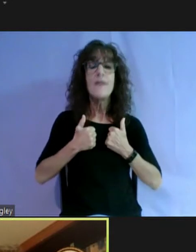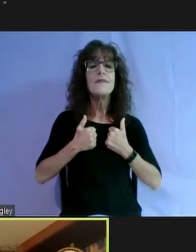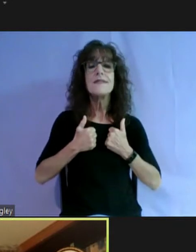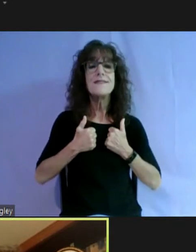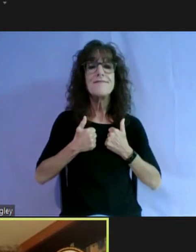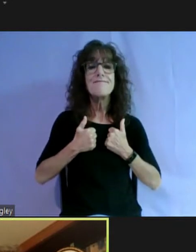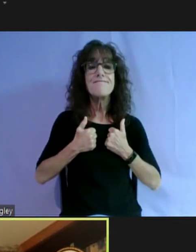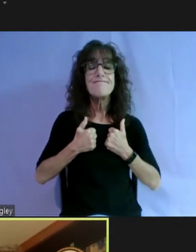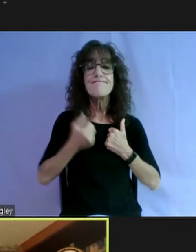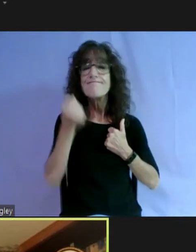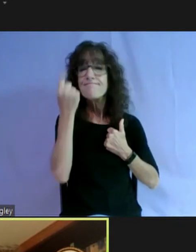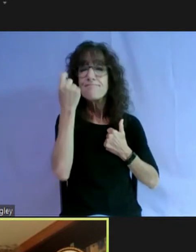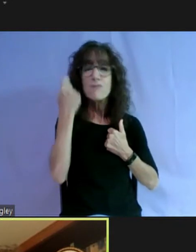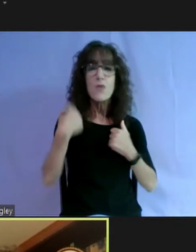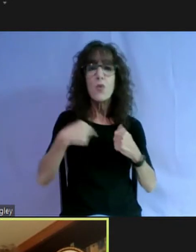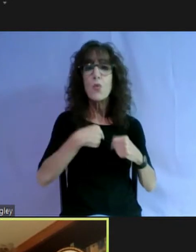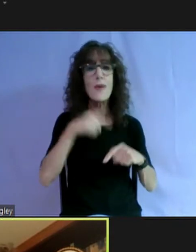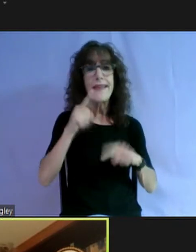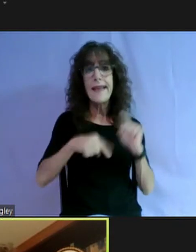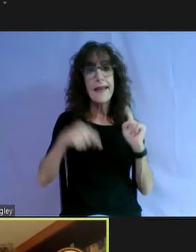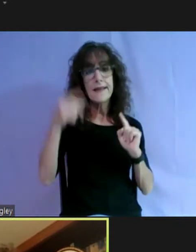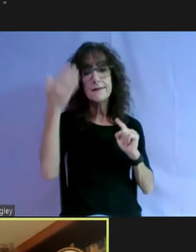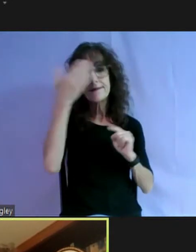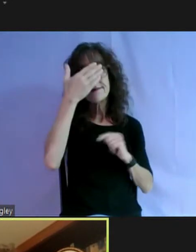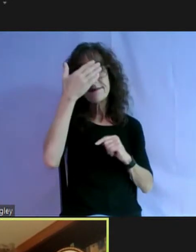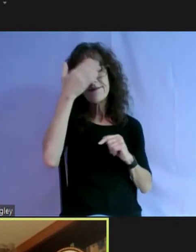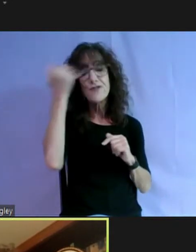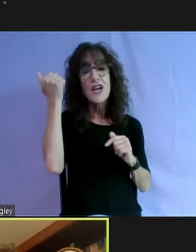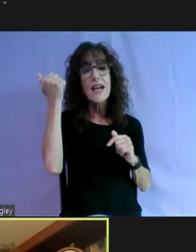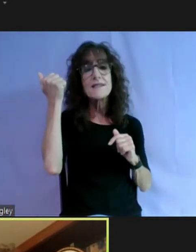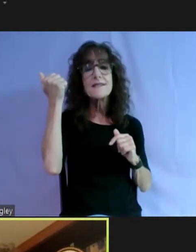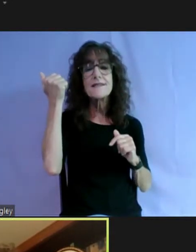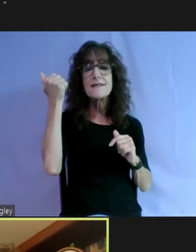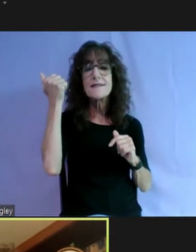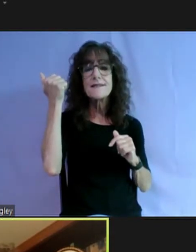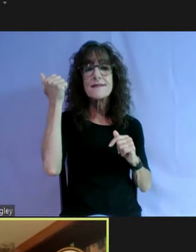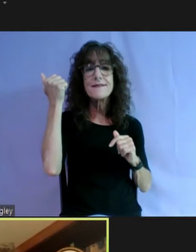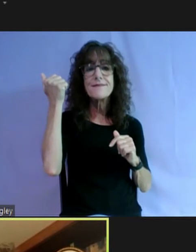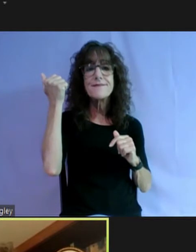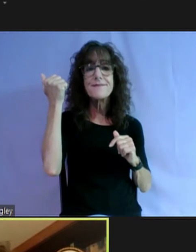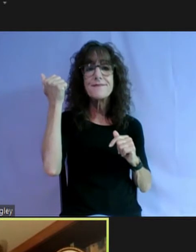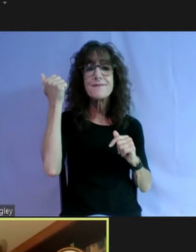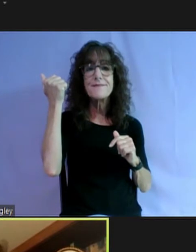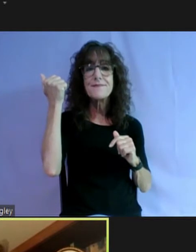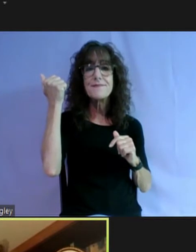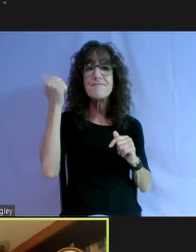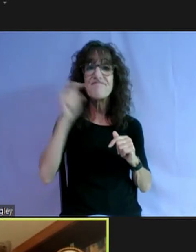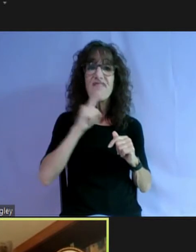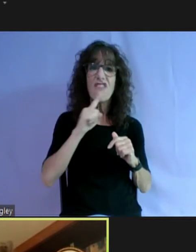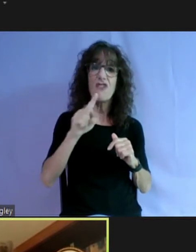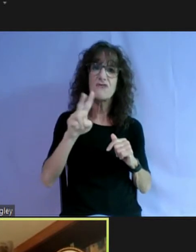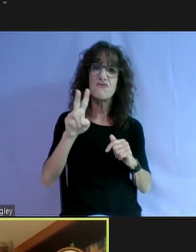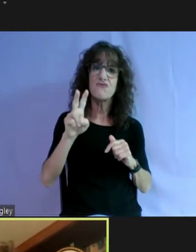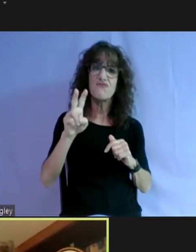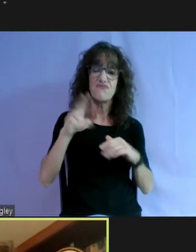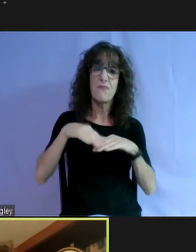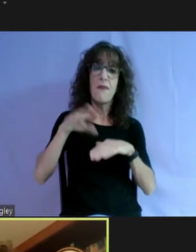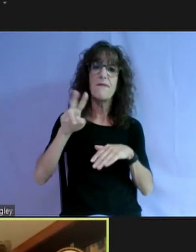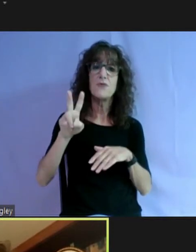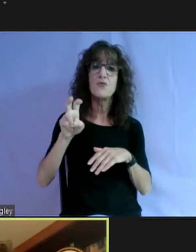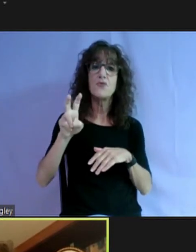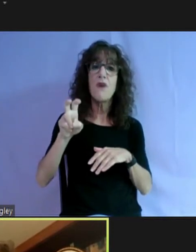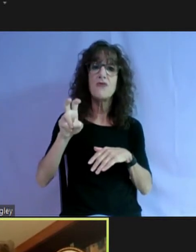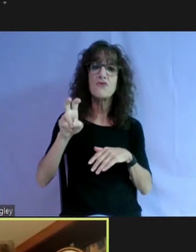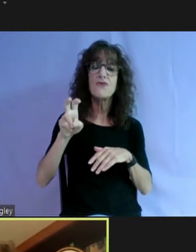cannot forget that there are 200 plus, we're closing